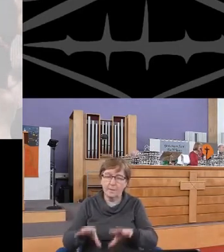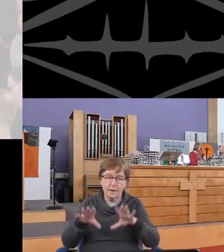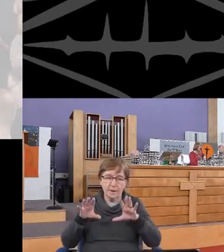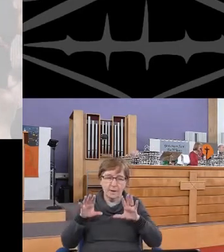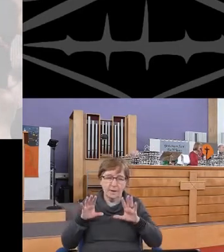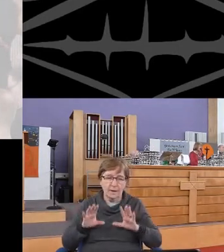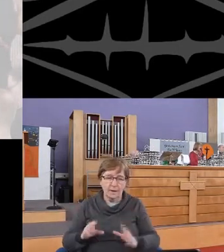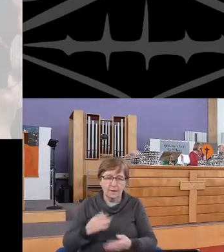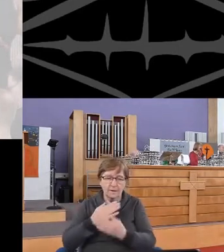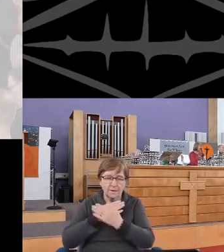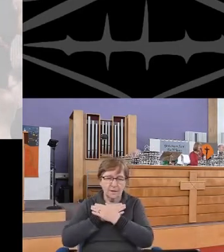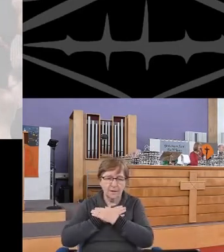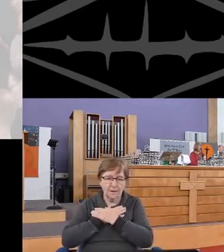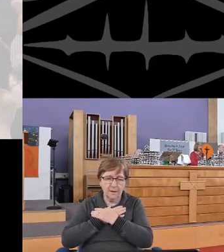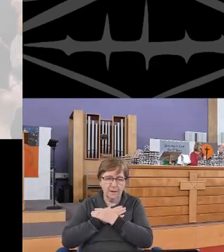What